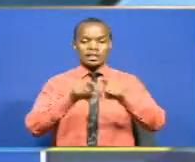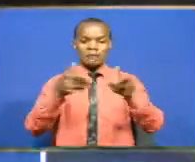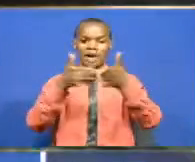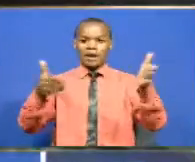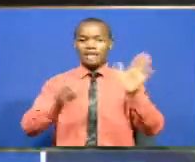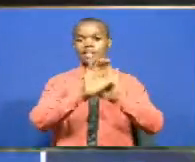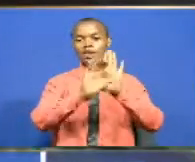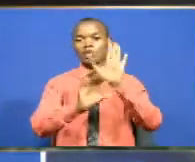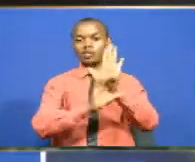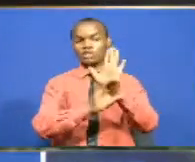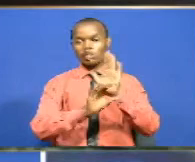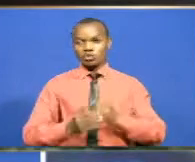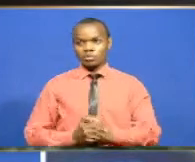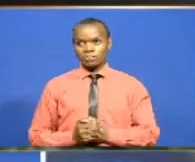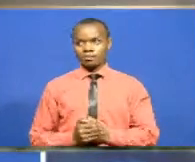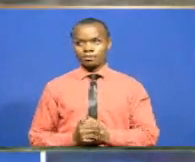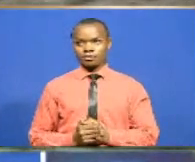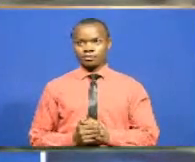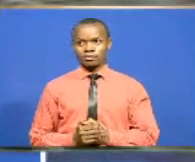Constitution.